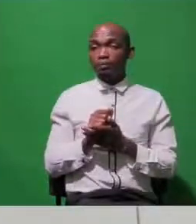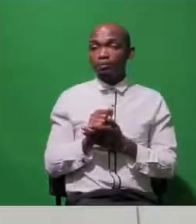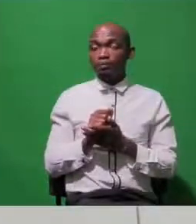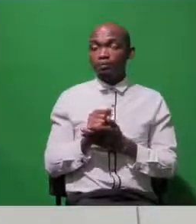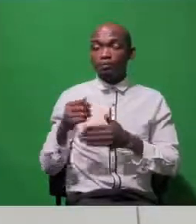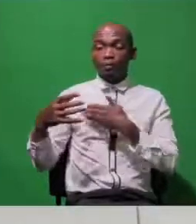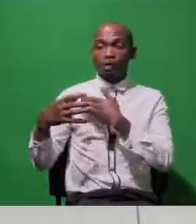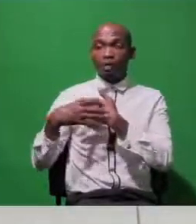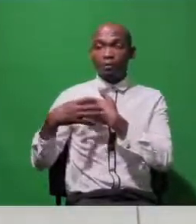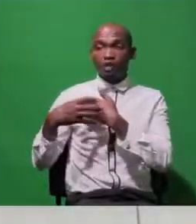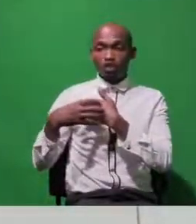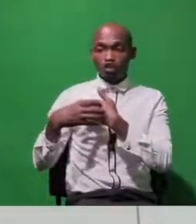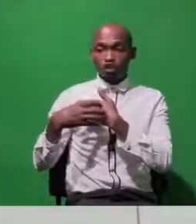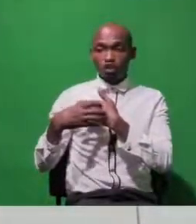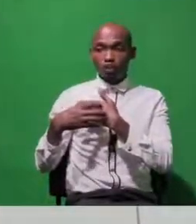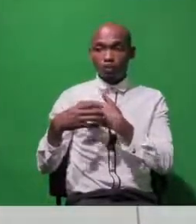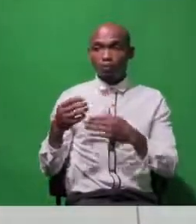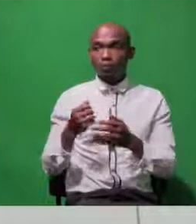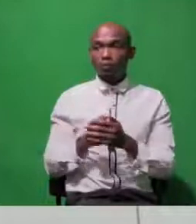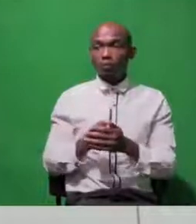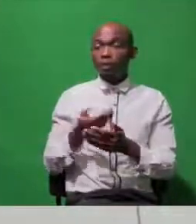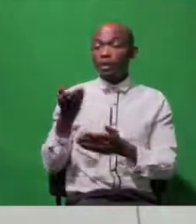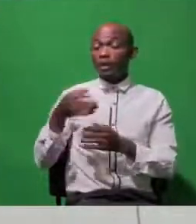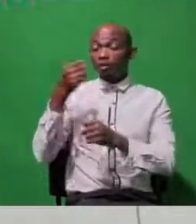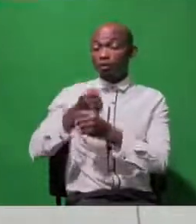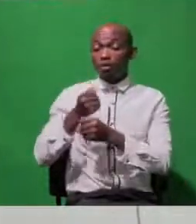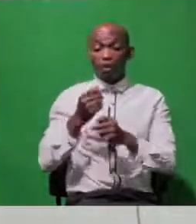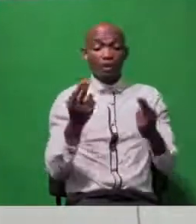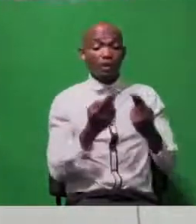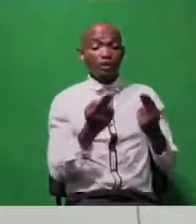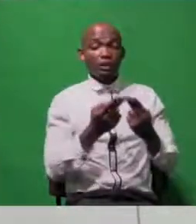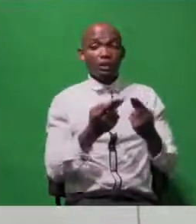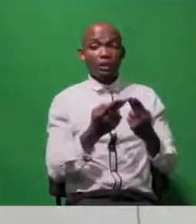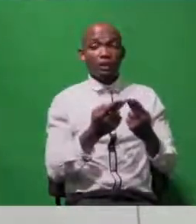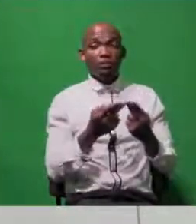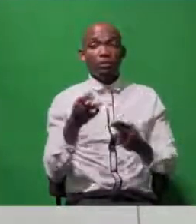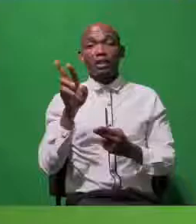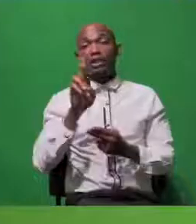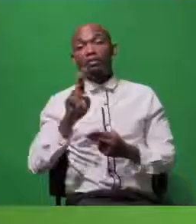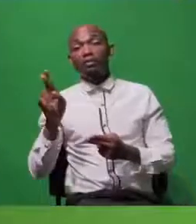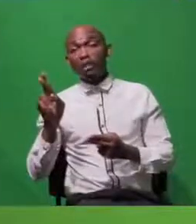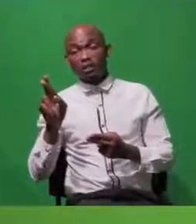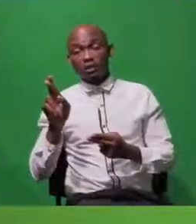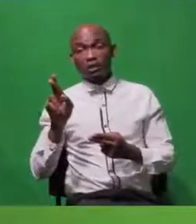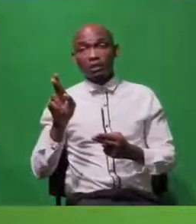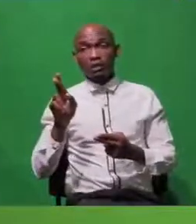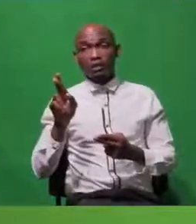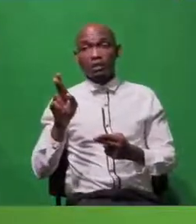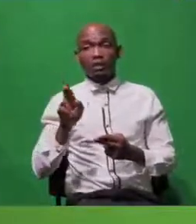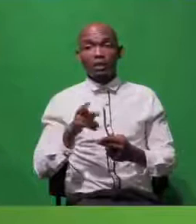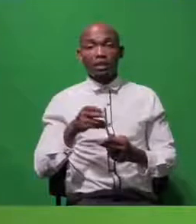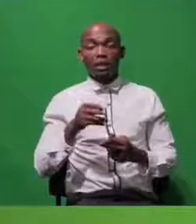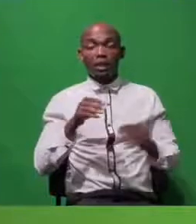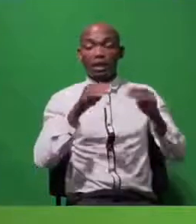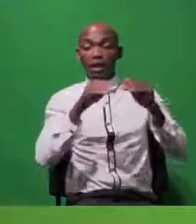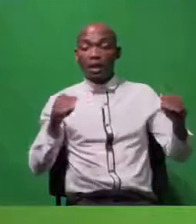image. And then we do the same way of reflecting the line or the